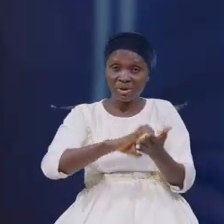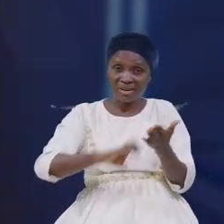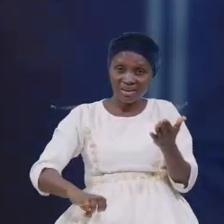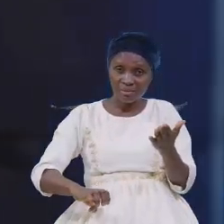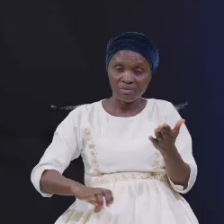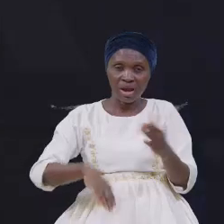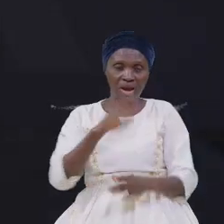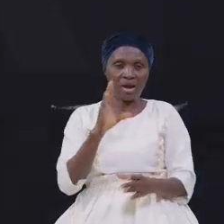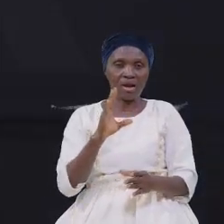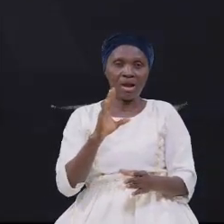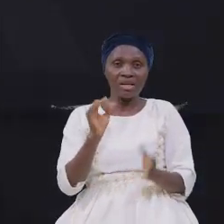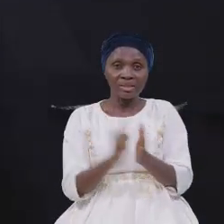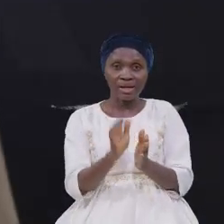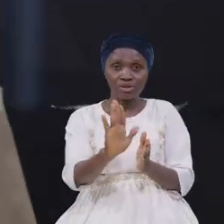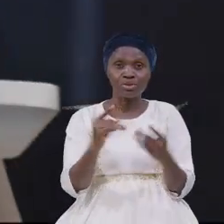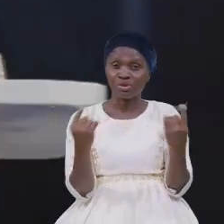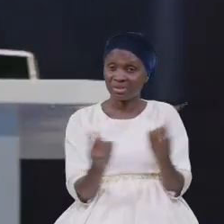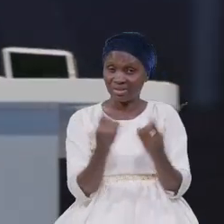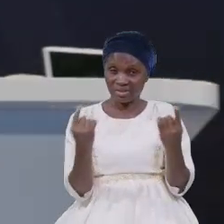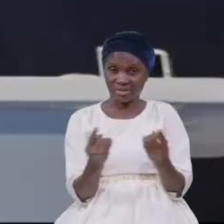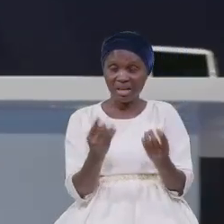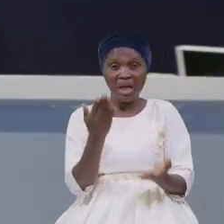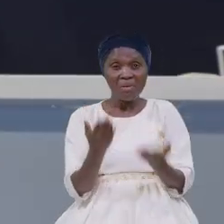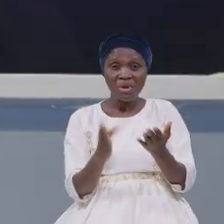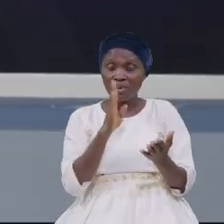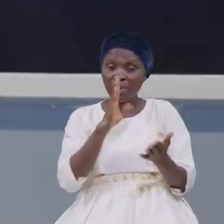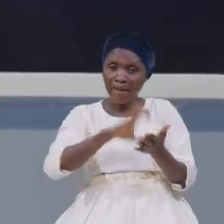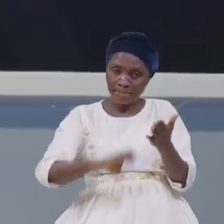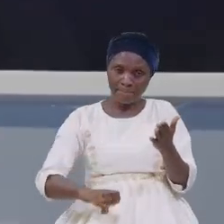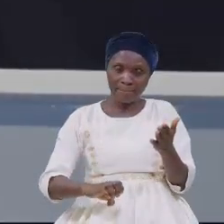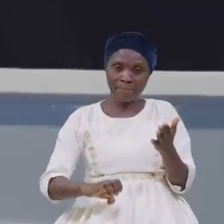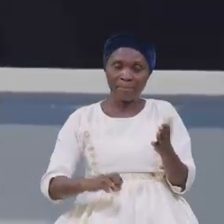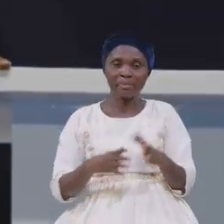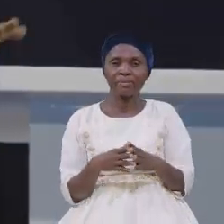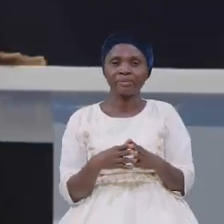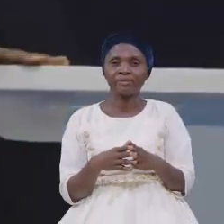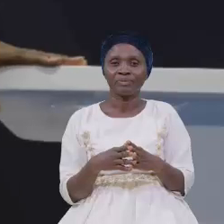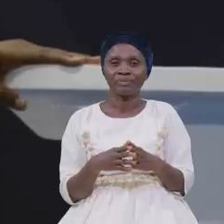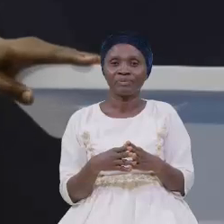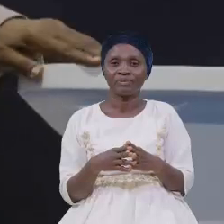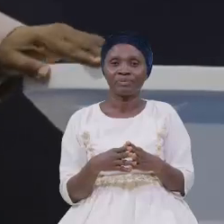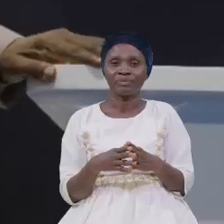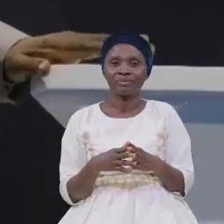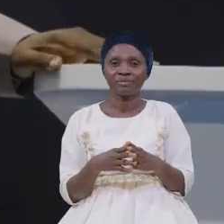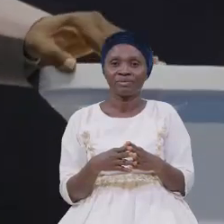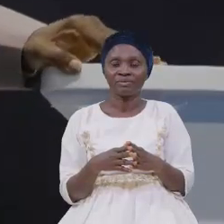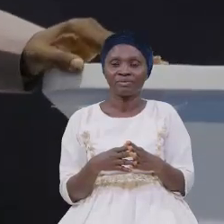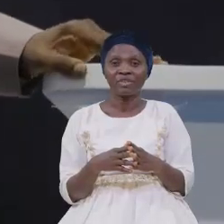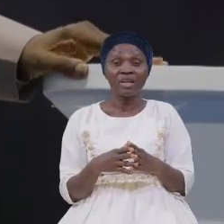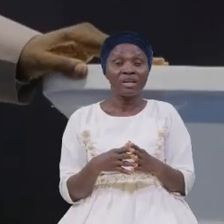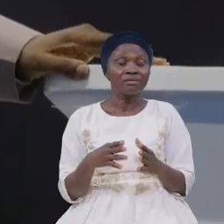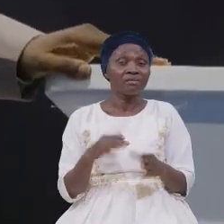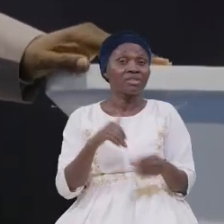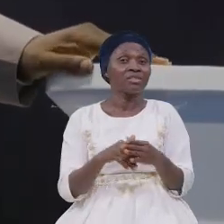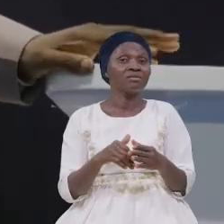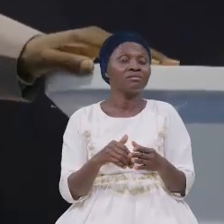your sins may be blotted out. Those days when we were, you